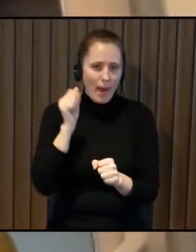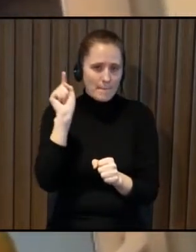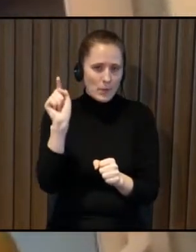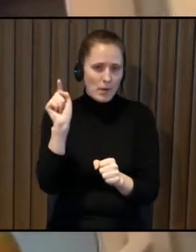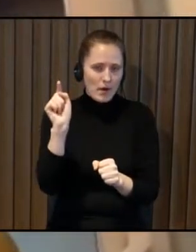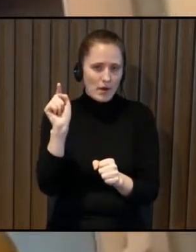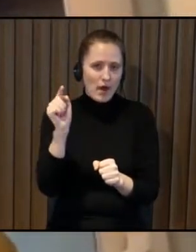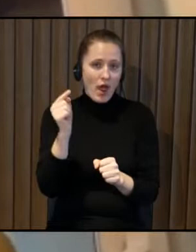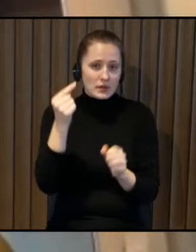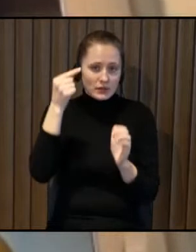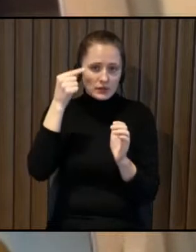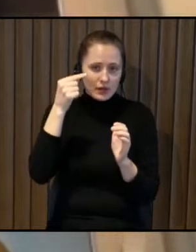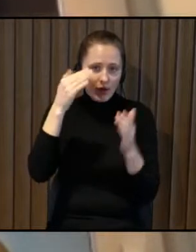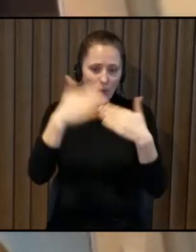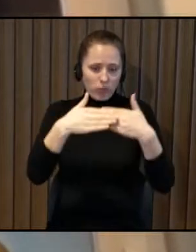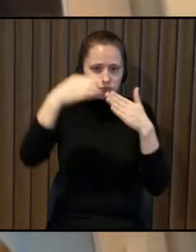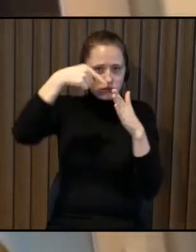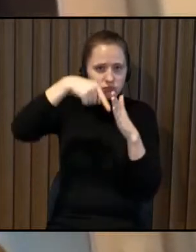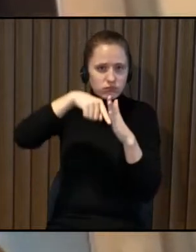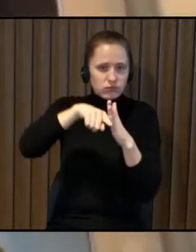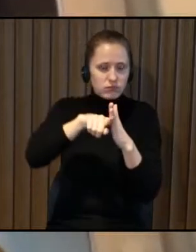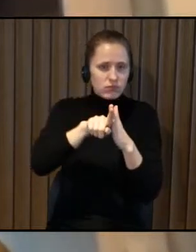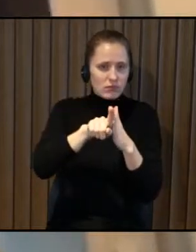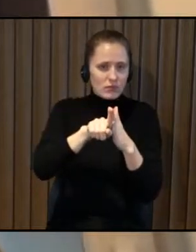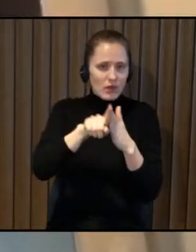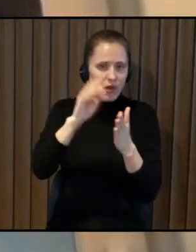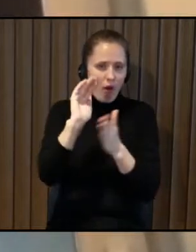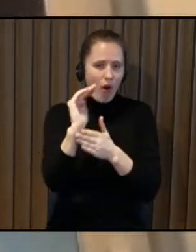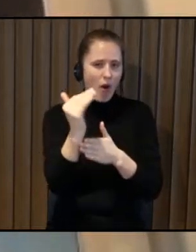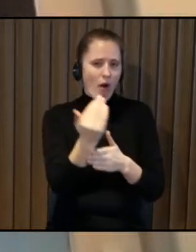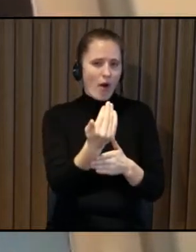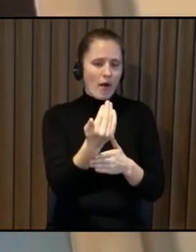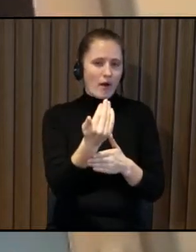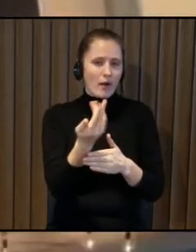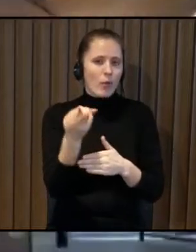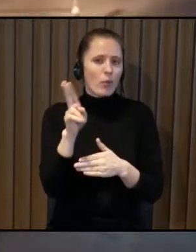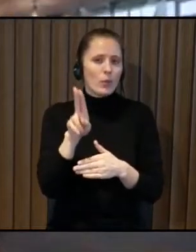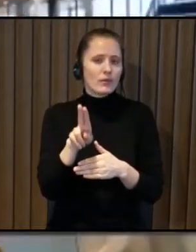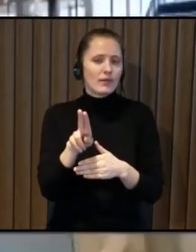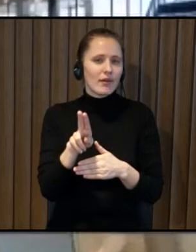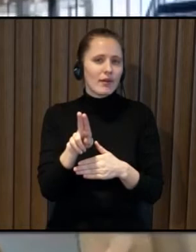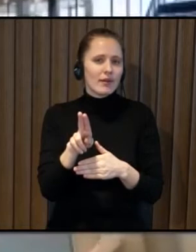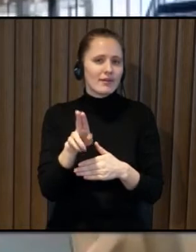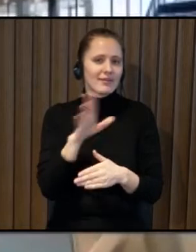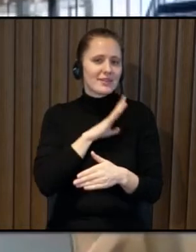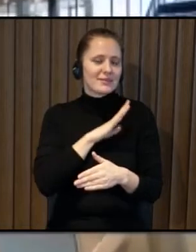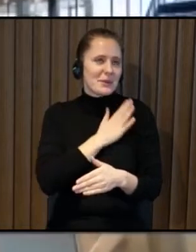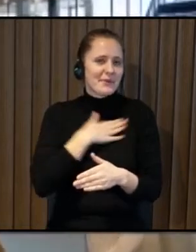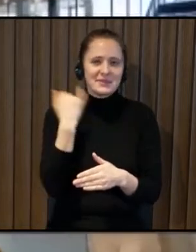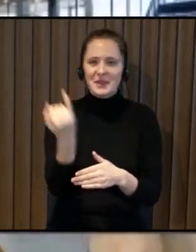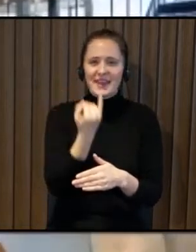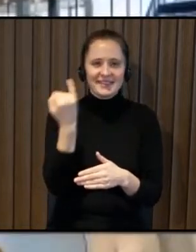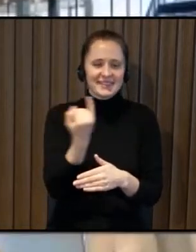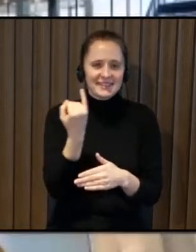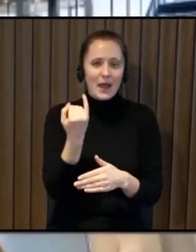efficiency audit for one of the offices, and I entered the door of that office, and that